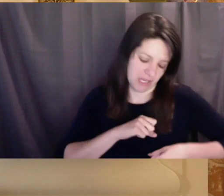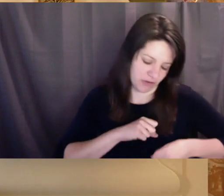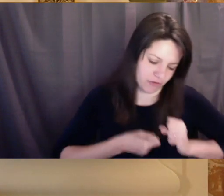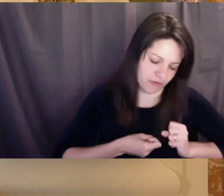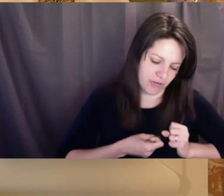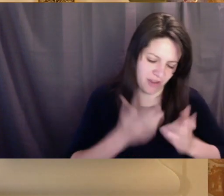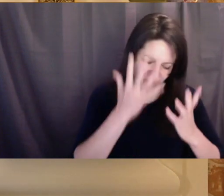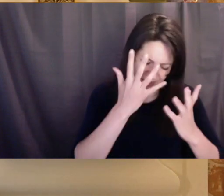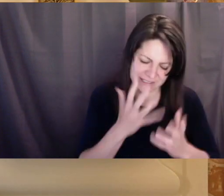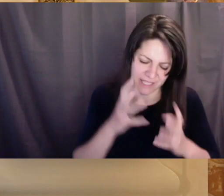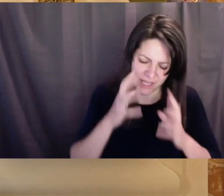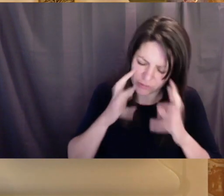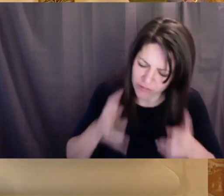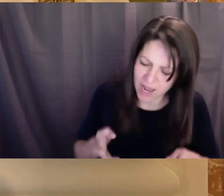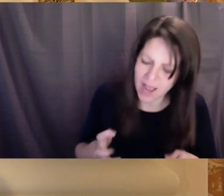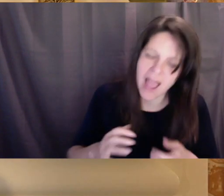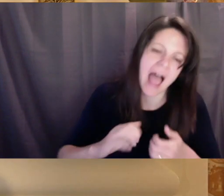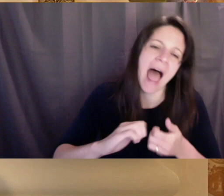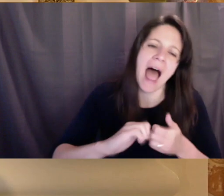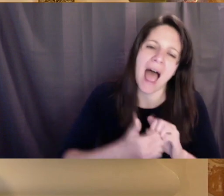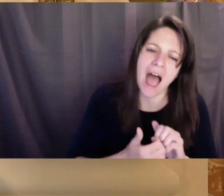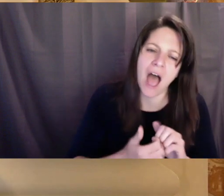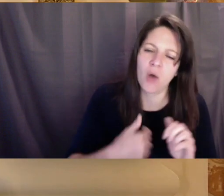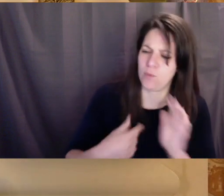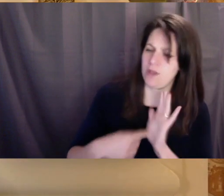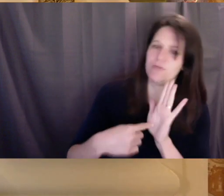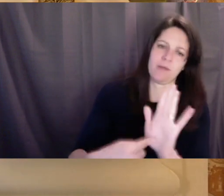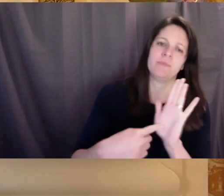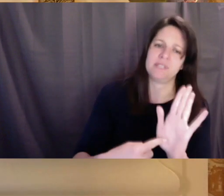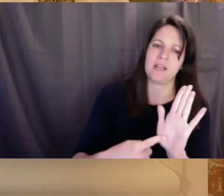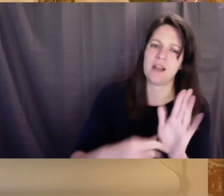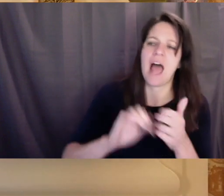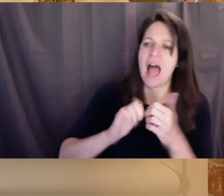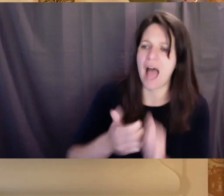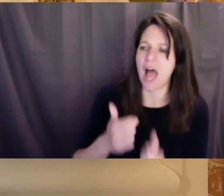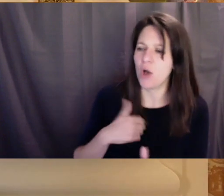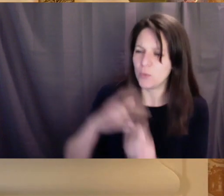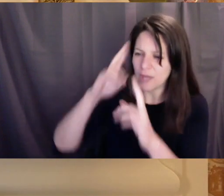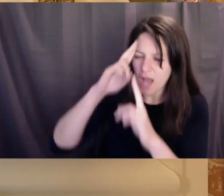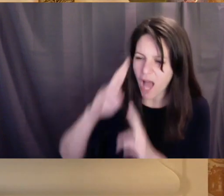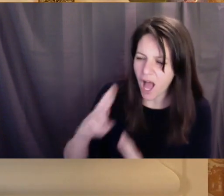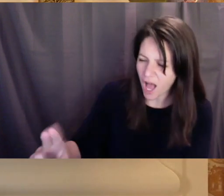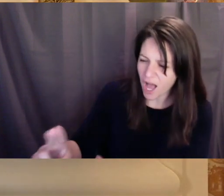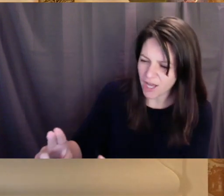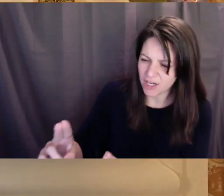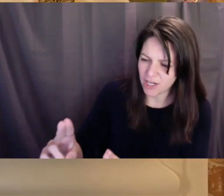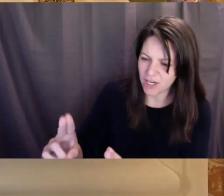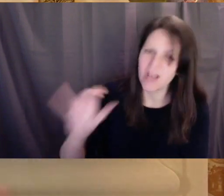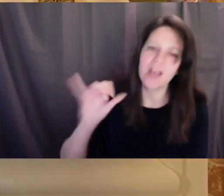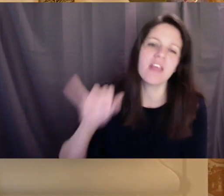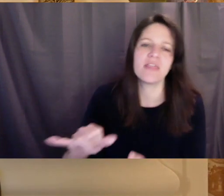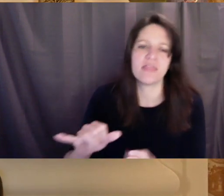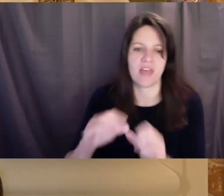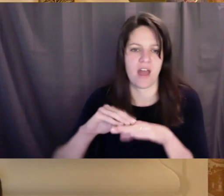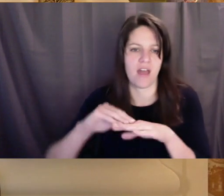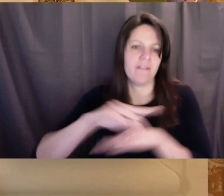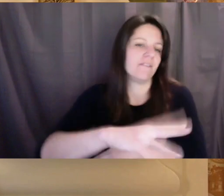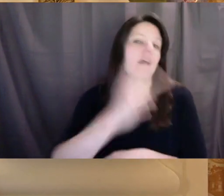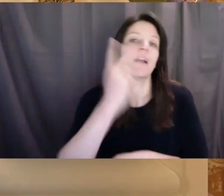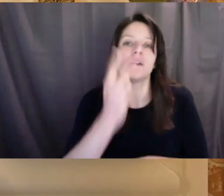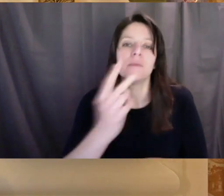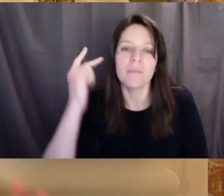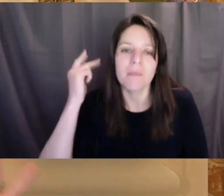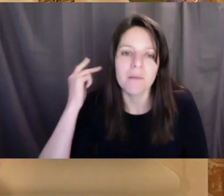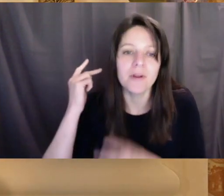we lament and publicly memorialize shapes the world around us. The ways that we pay tribute